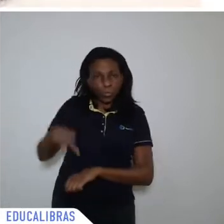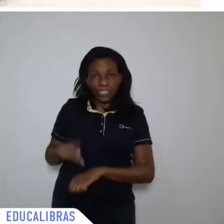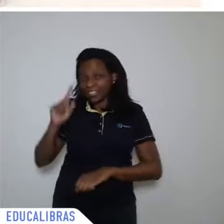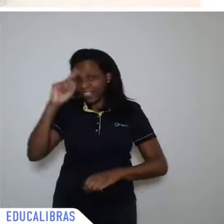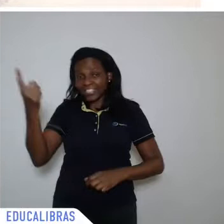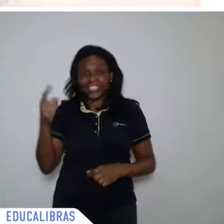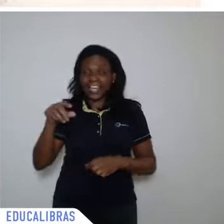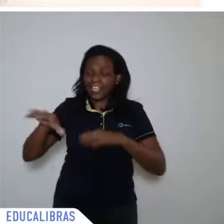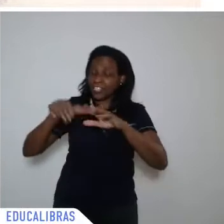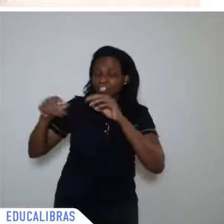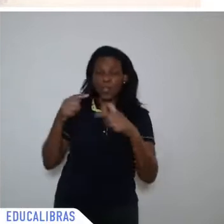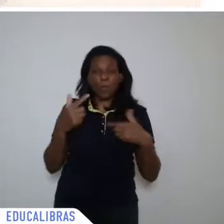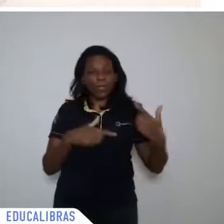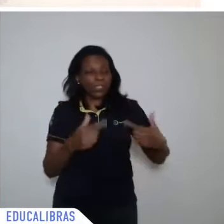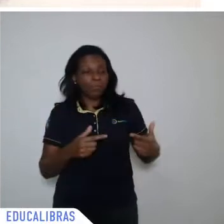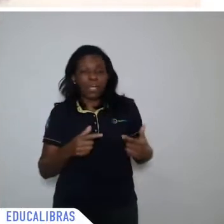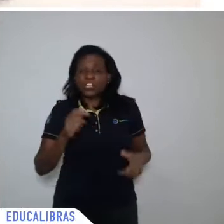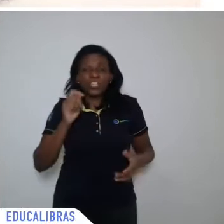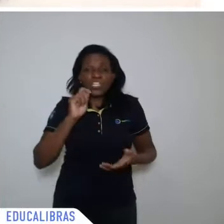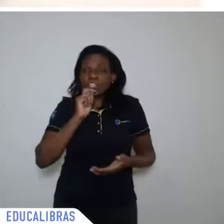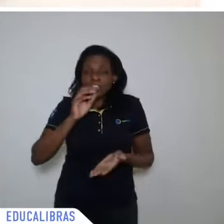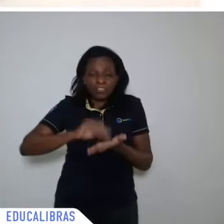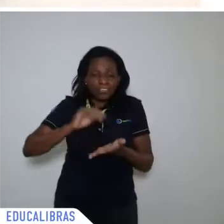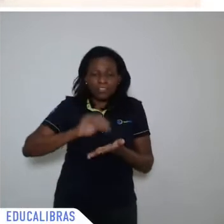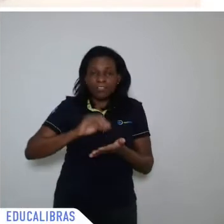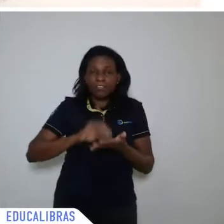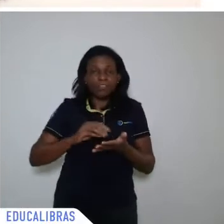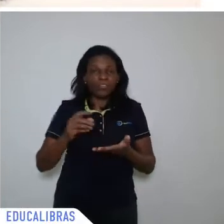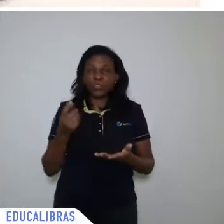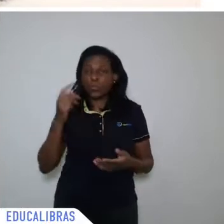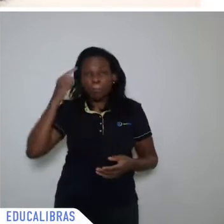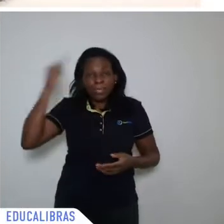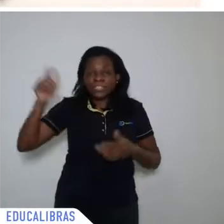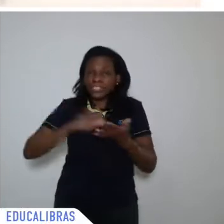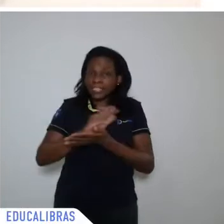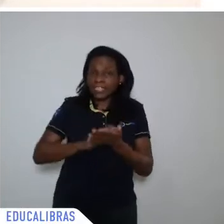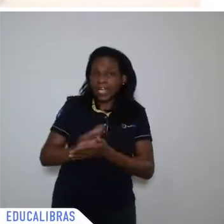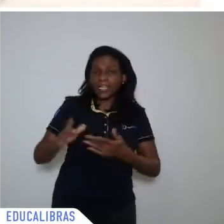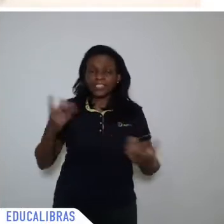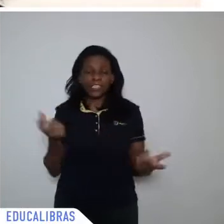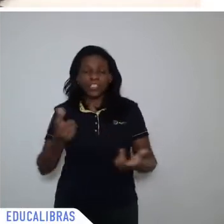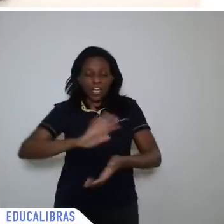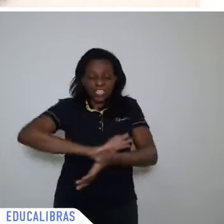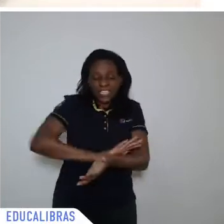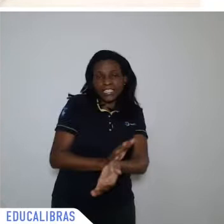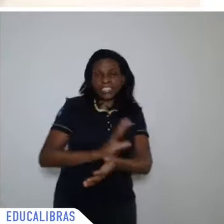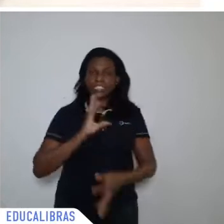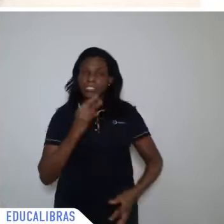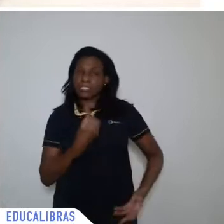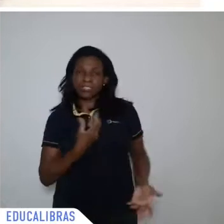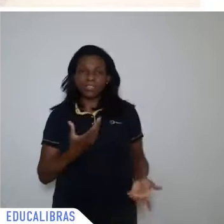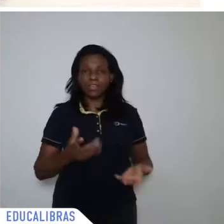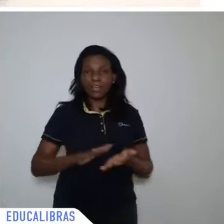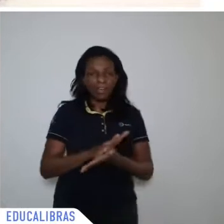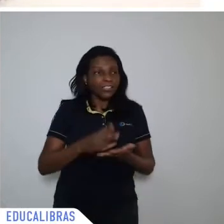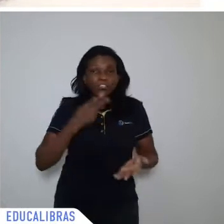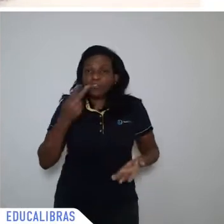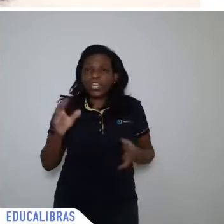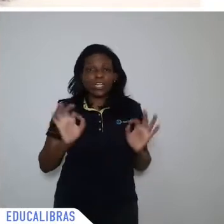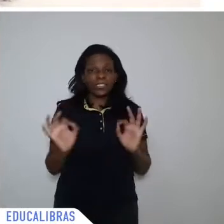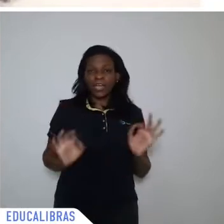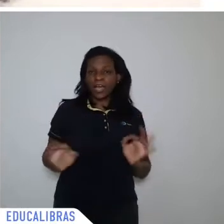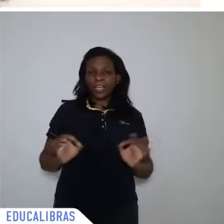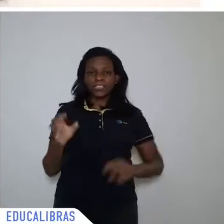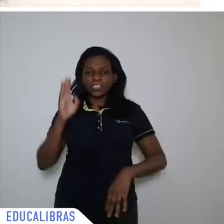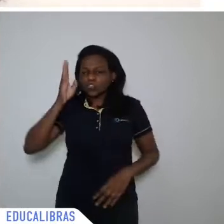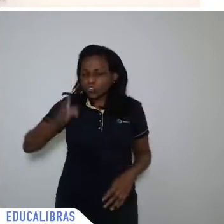they use solutions that have at no moment face the problems